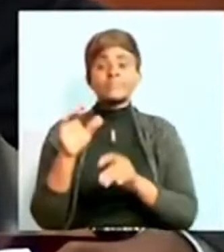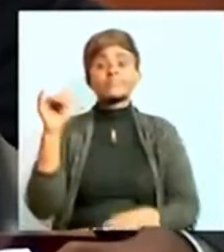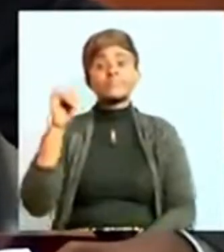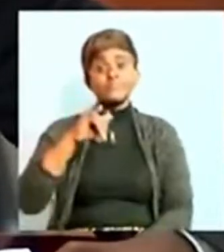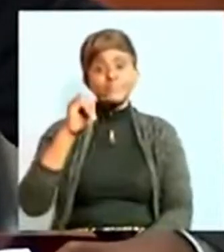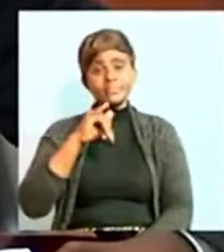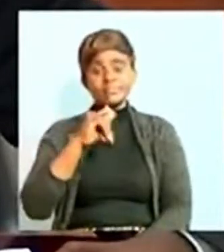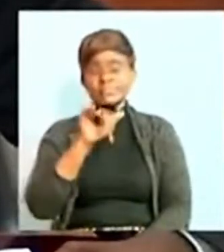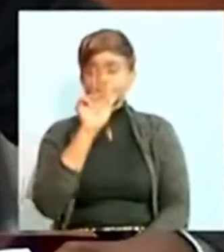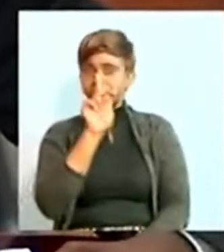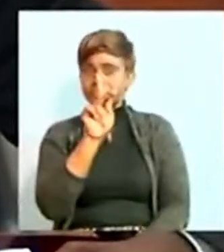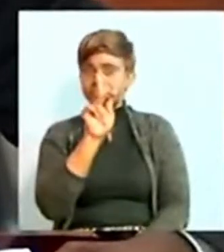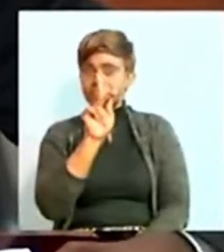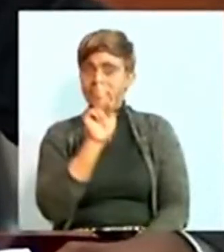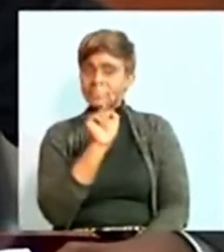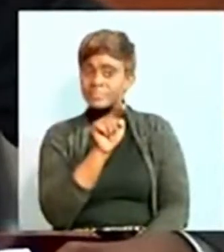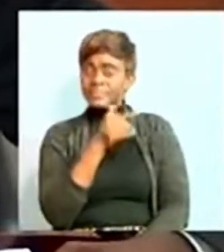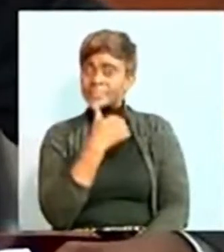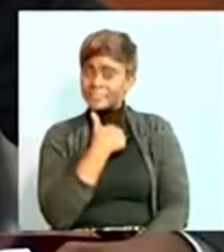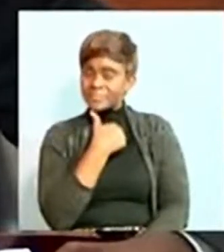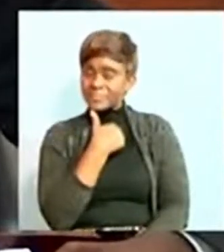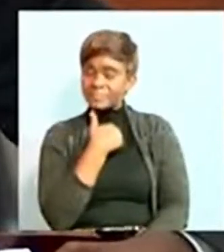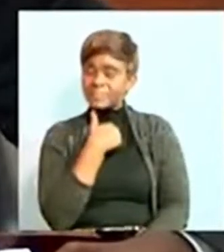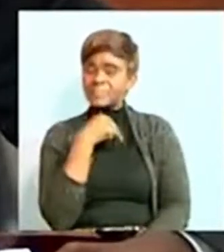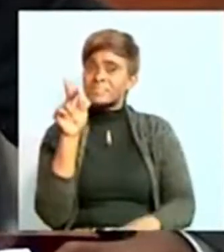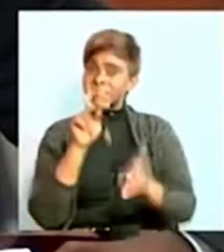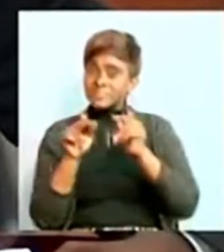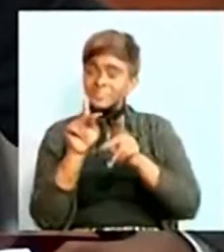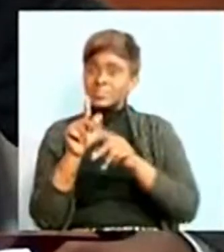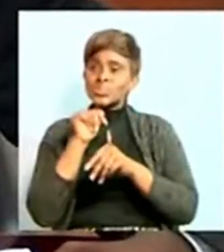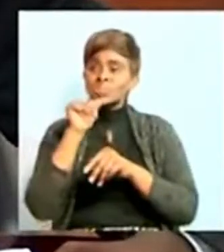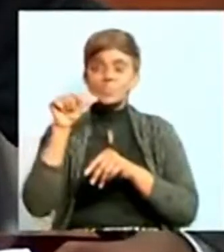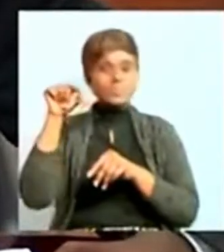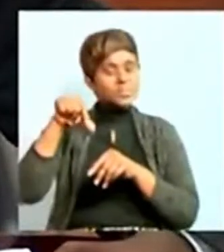Yes, Kabompo has unqualified